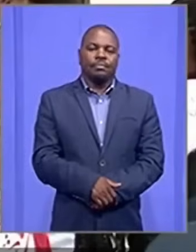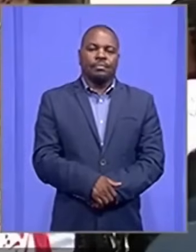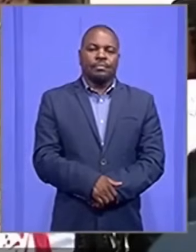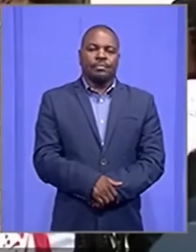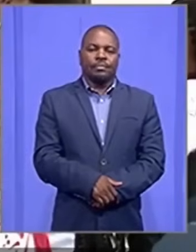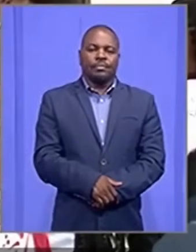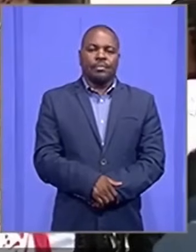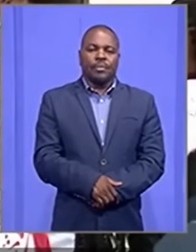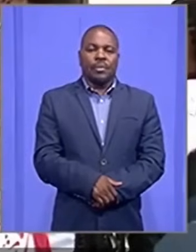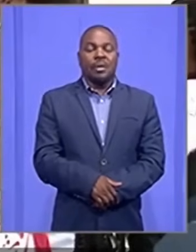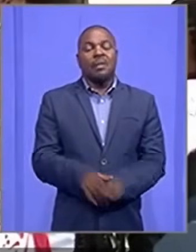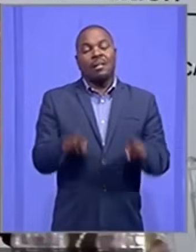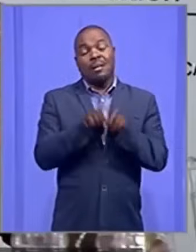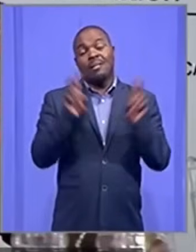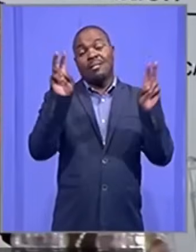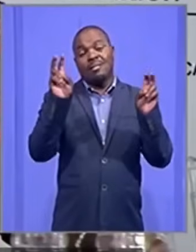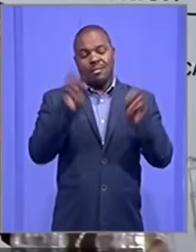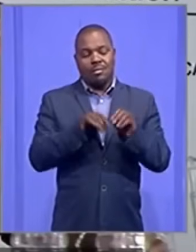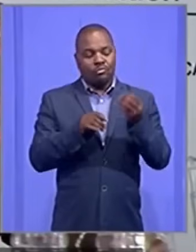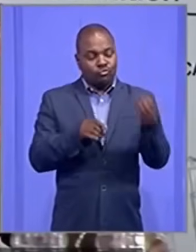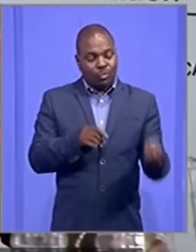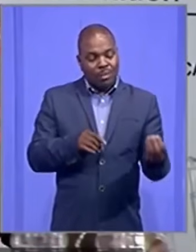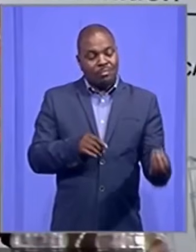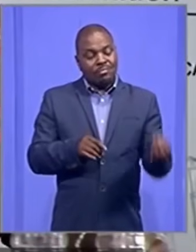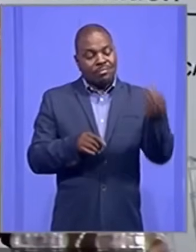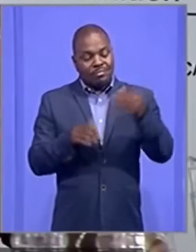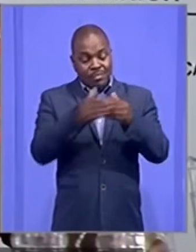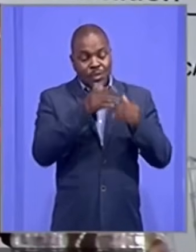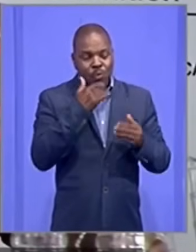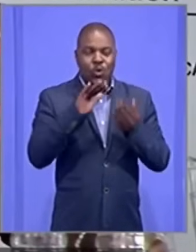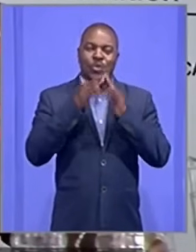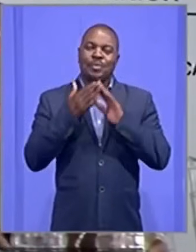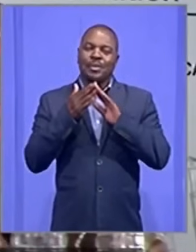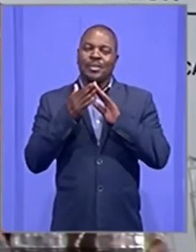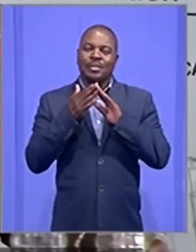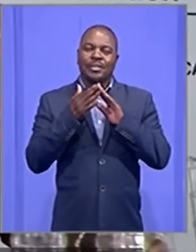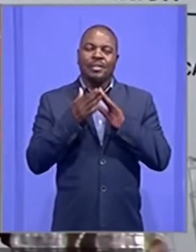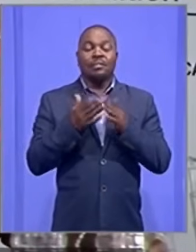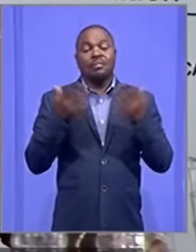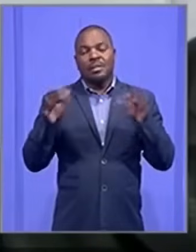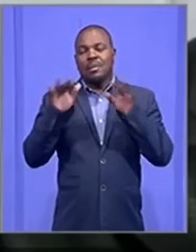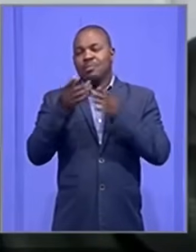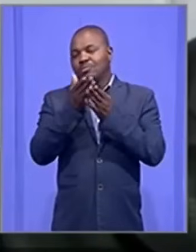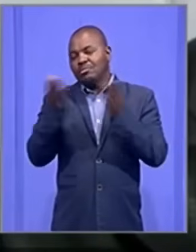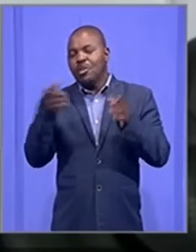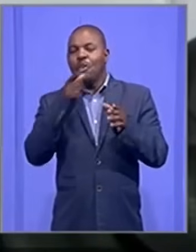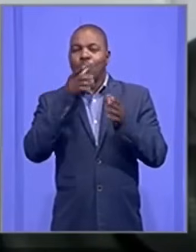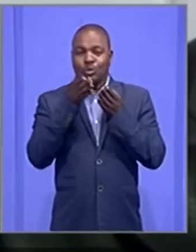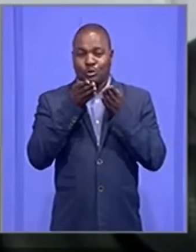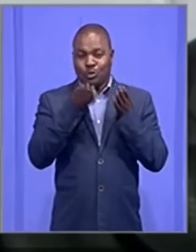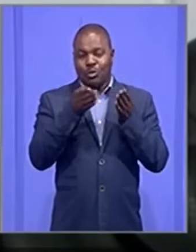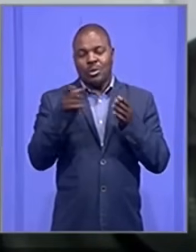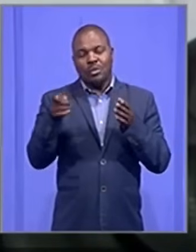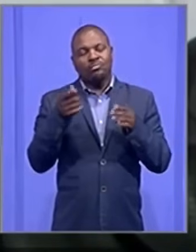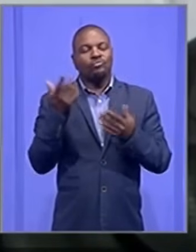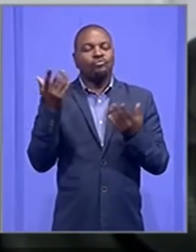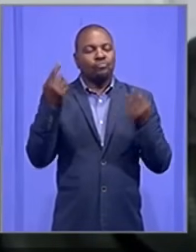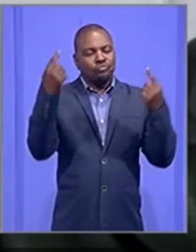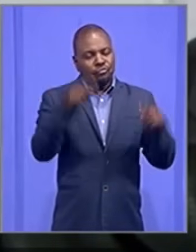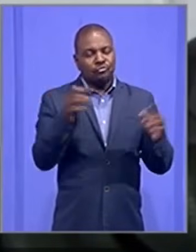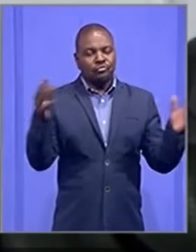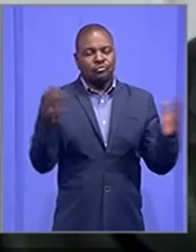Jwale ka ga go bolelwa, ngwana o hodiswa ke setšhaba. Ana ke maikutlo a hlaisitsweng ke bongata ba ba bileng le kabelo moketeng